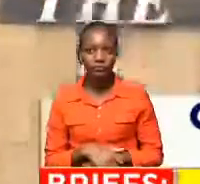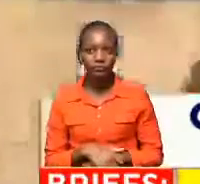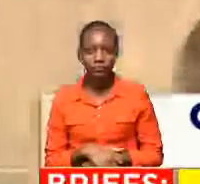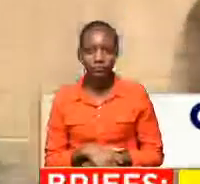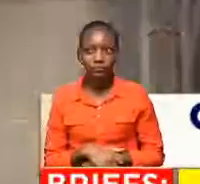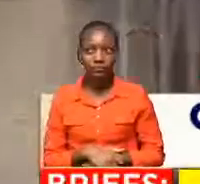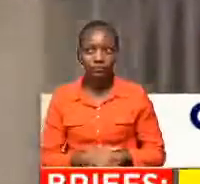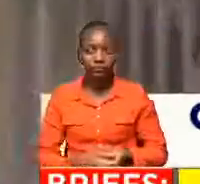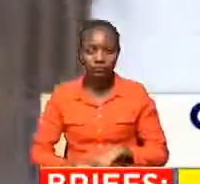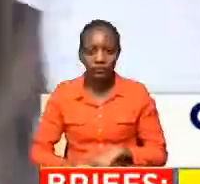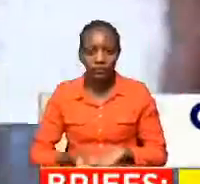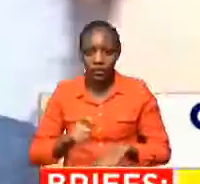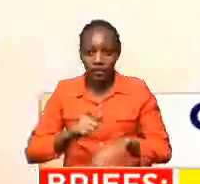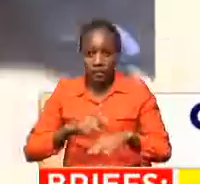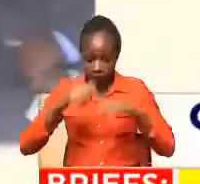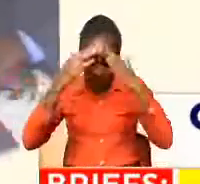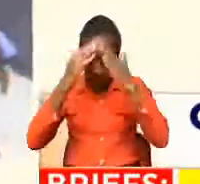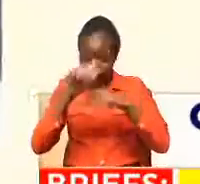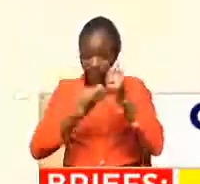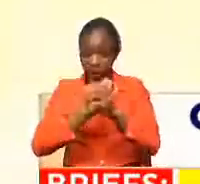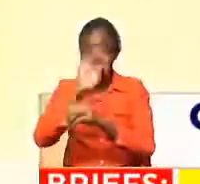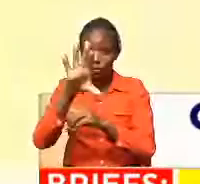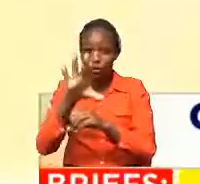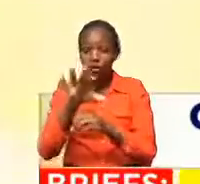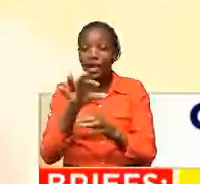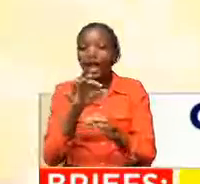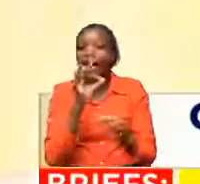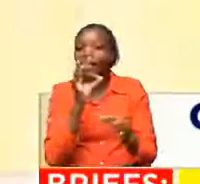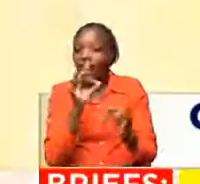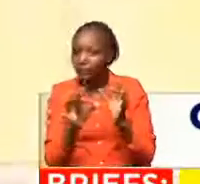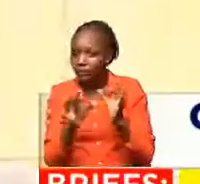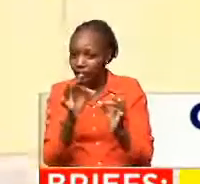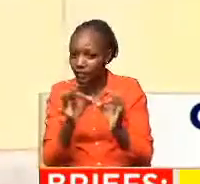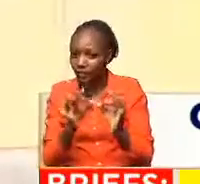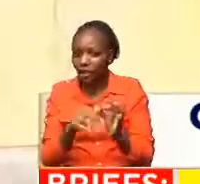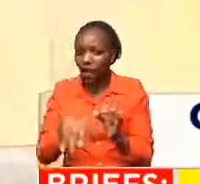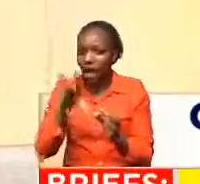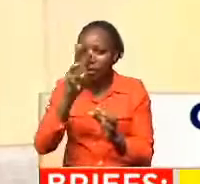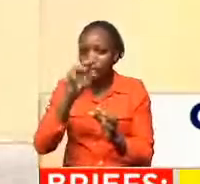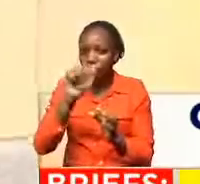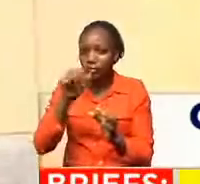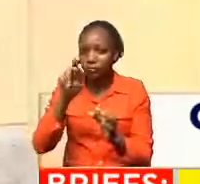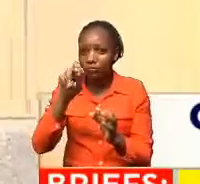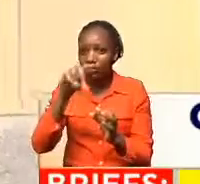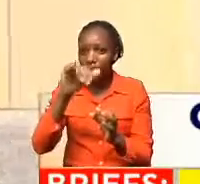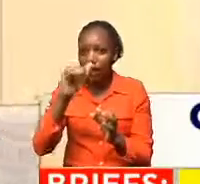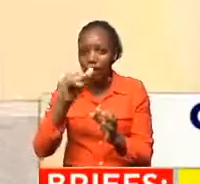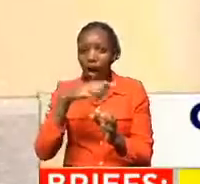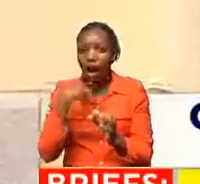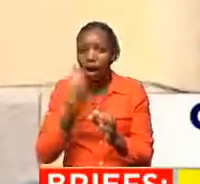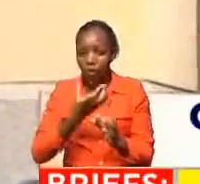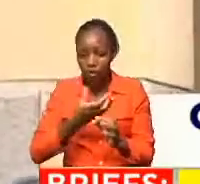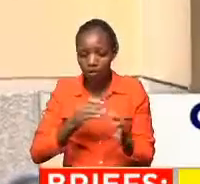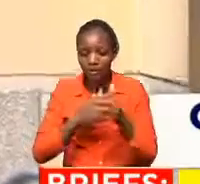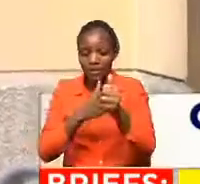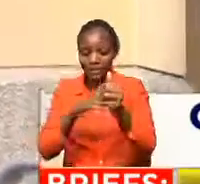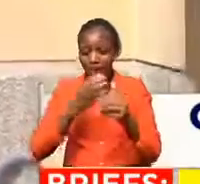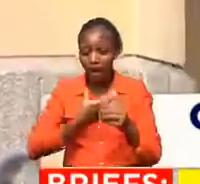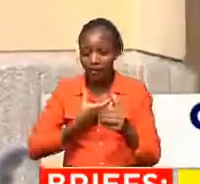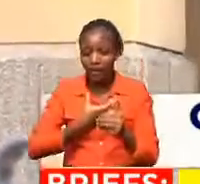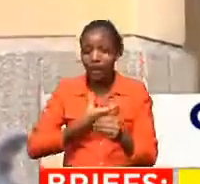In light of the coronavirus pandemic, Chief Justice David Maraga, the chair of the National Council for the Administration of Justice,